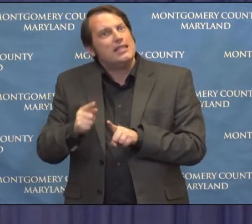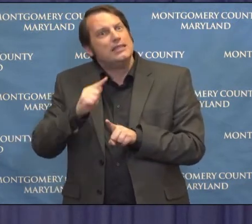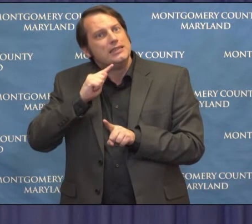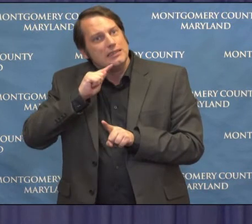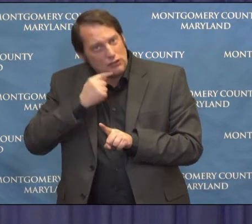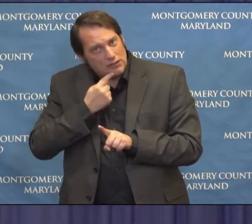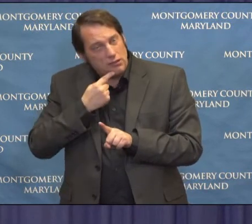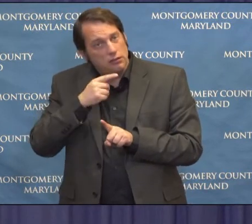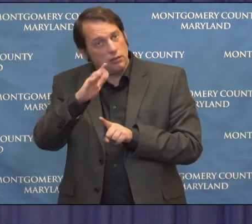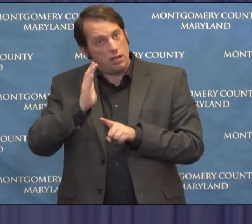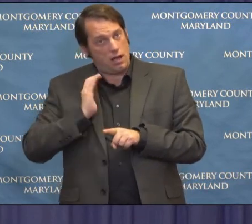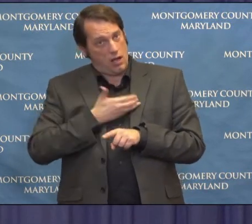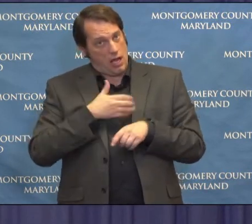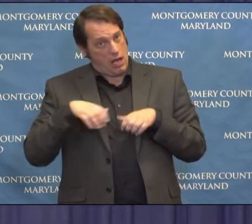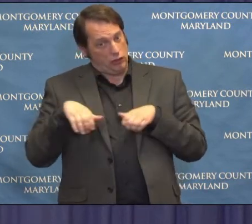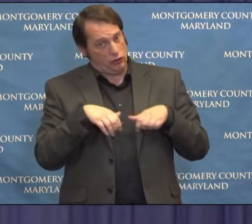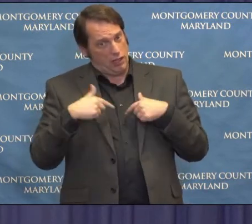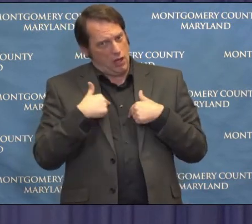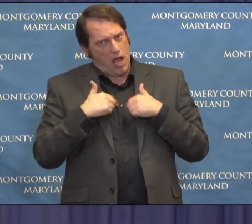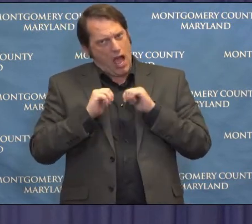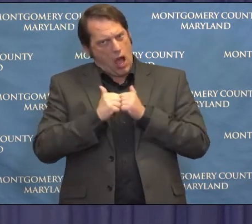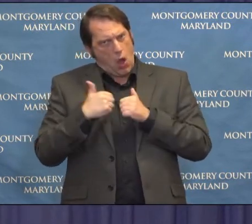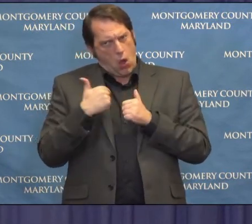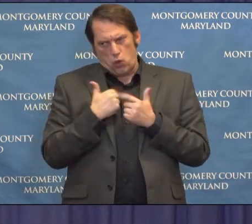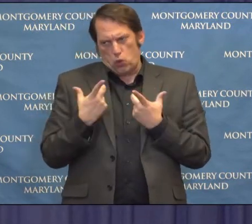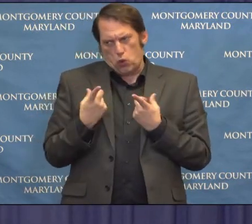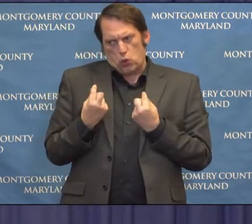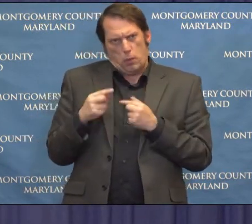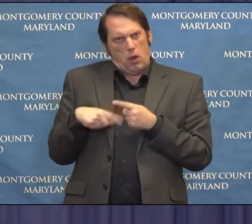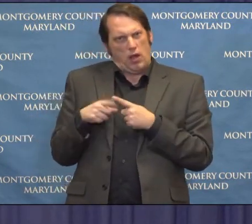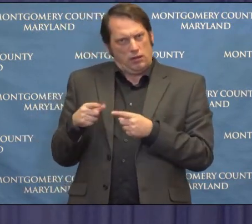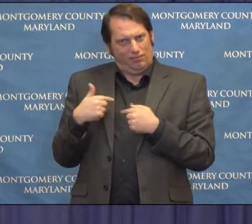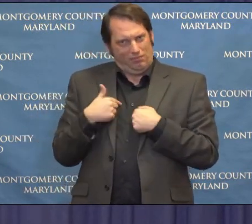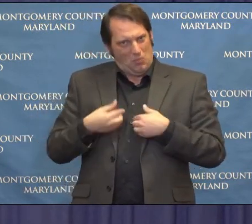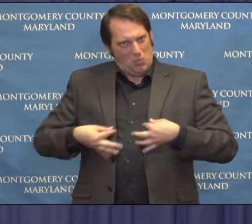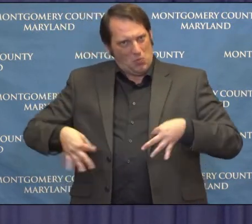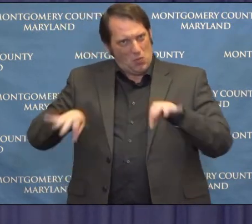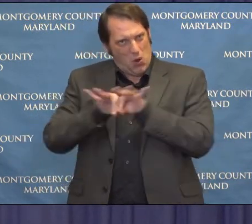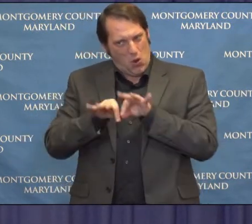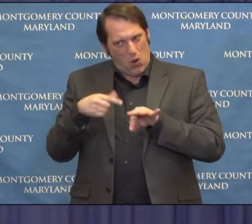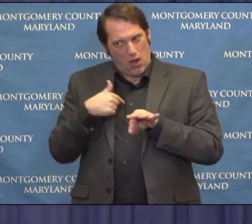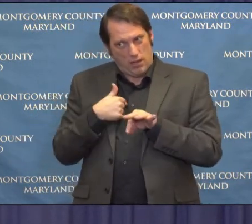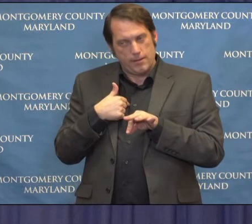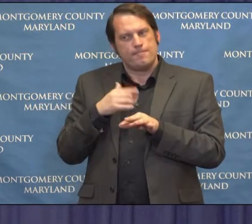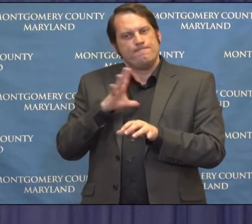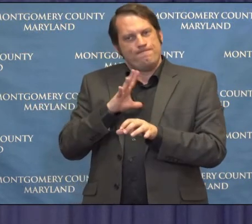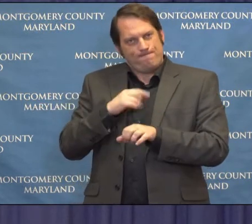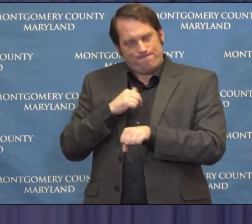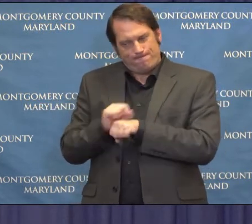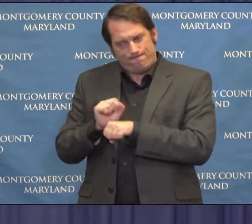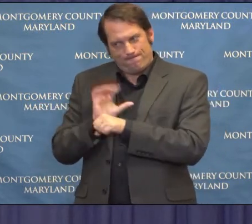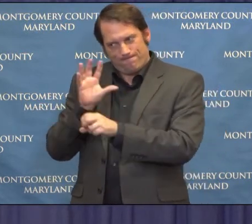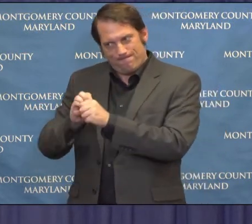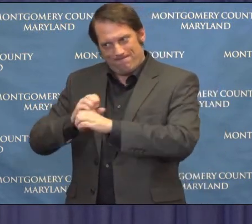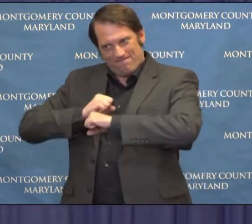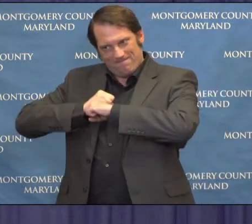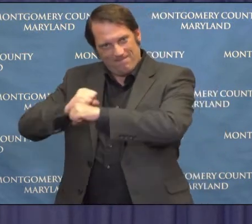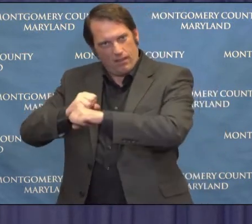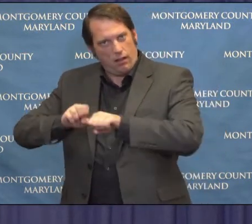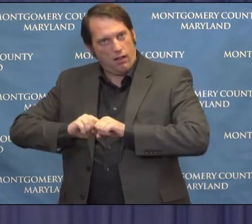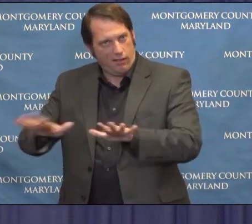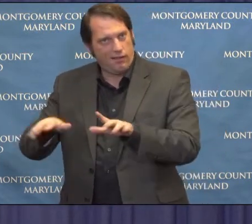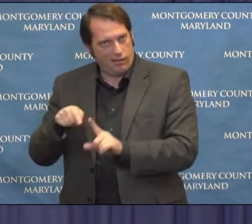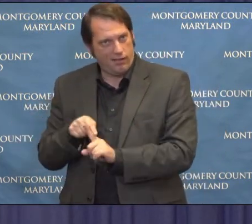in deciding the spread of this disease, then I think normal could be more palatable a lot